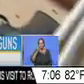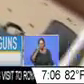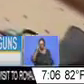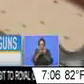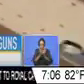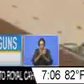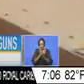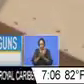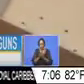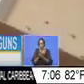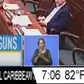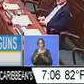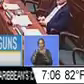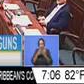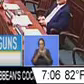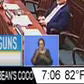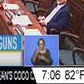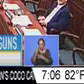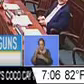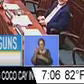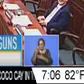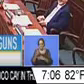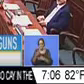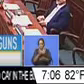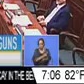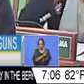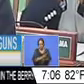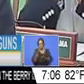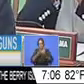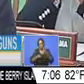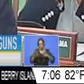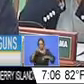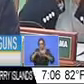and its consequences. Cleopatra Murphy, CNN Network News.